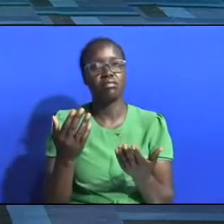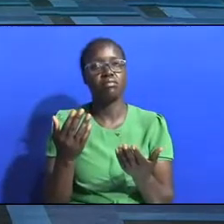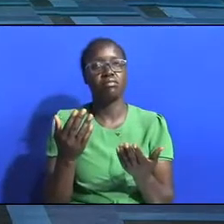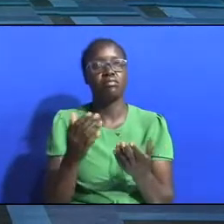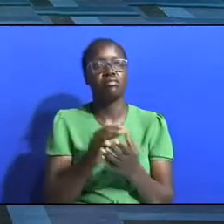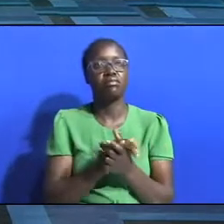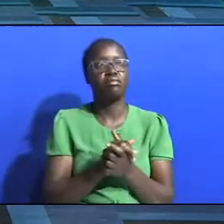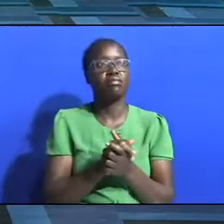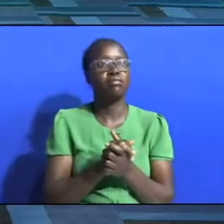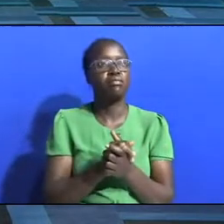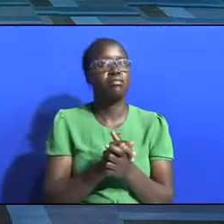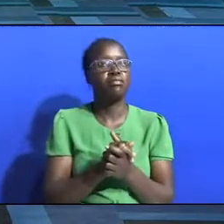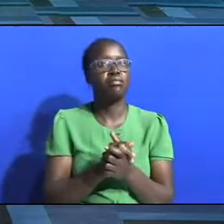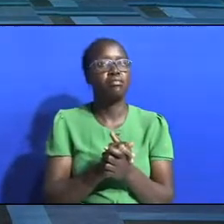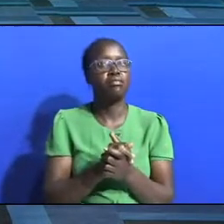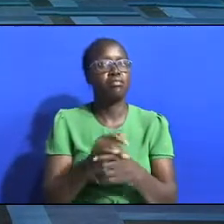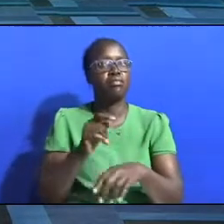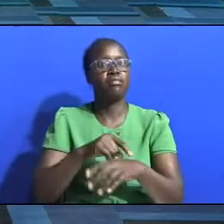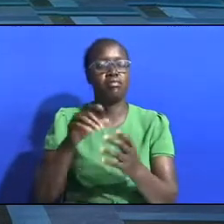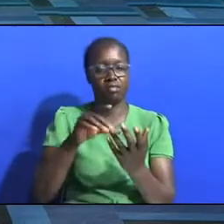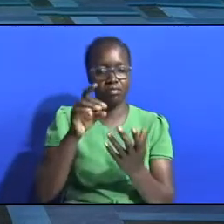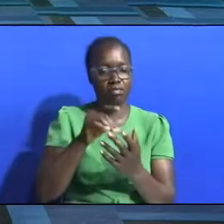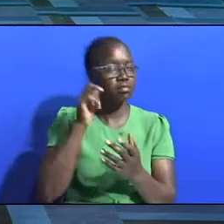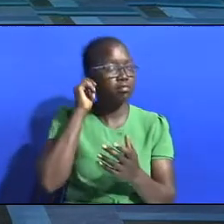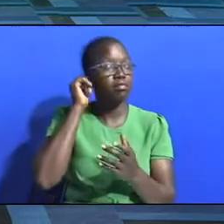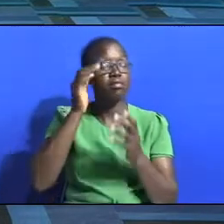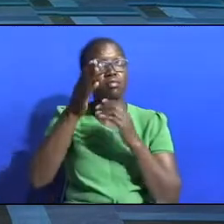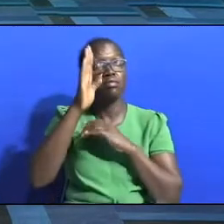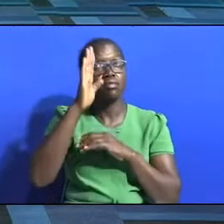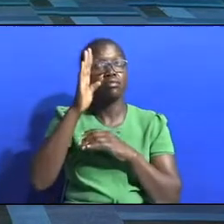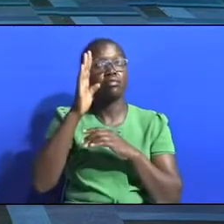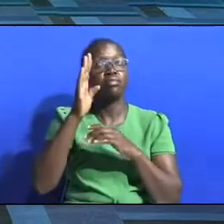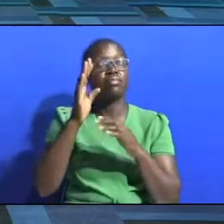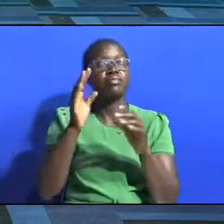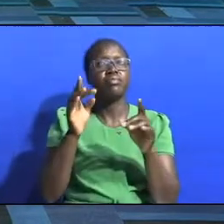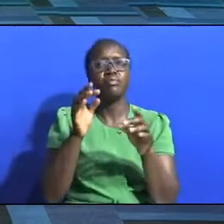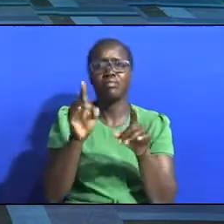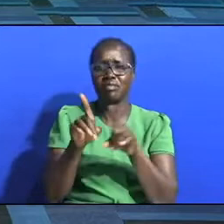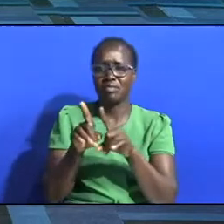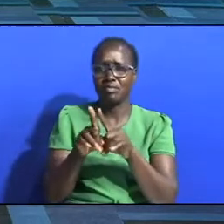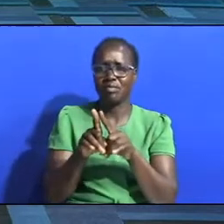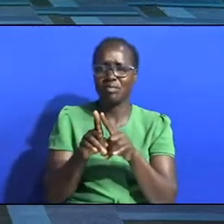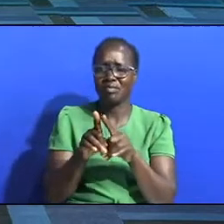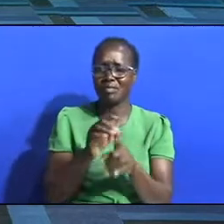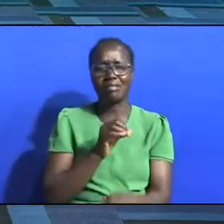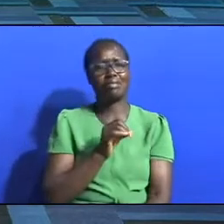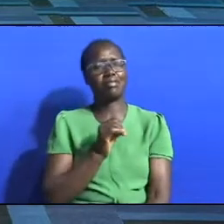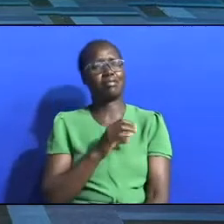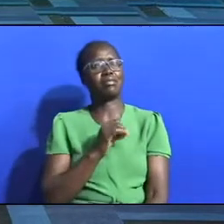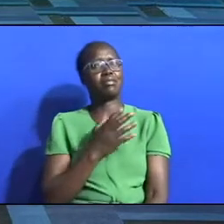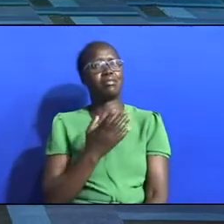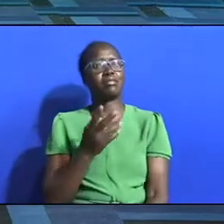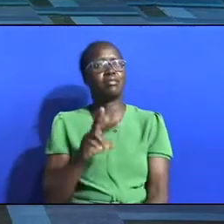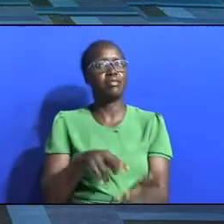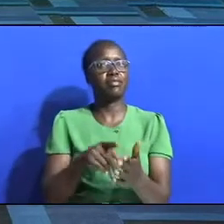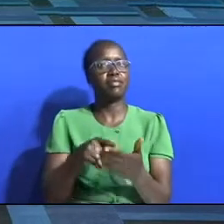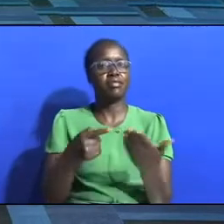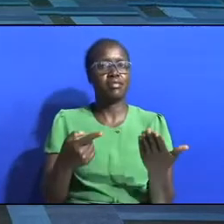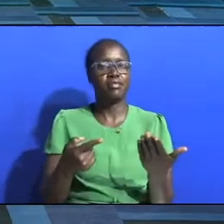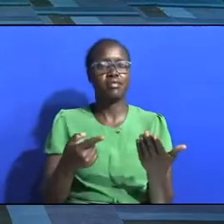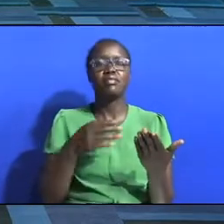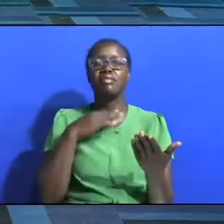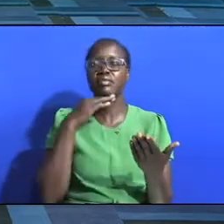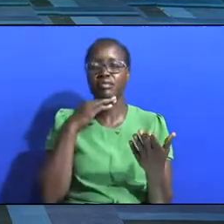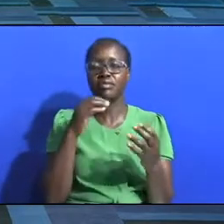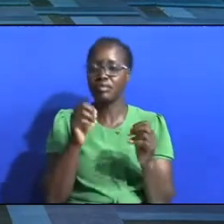learn that when we choose to obey God, even if it is very scary, even if it means we are going to